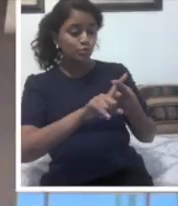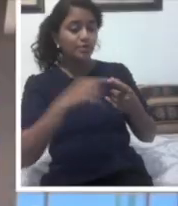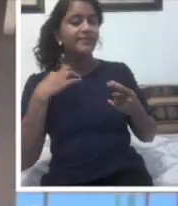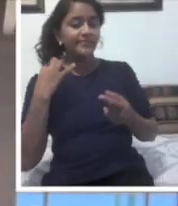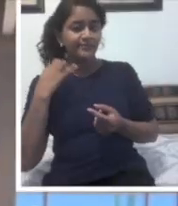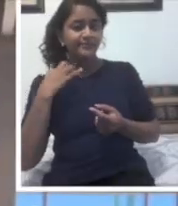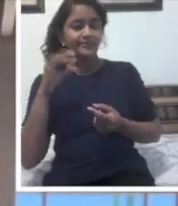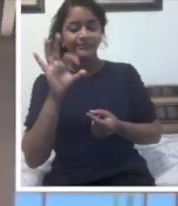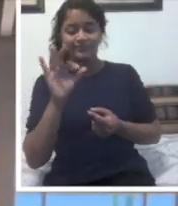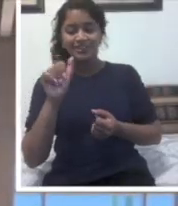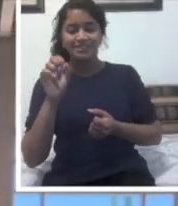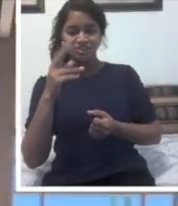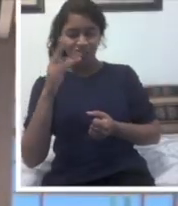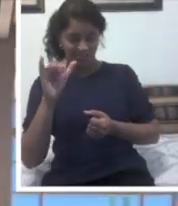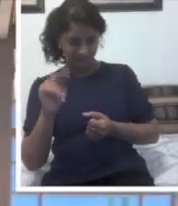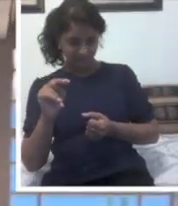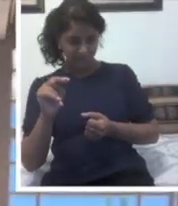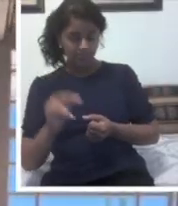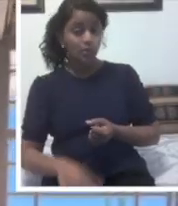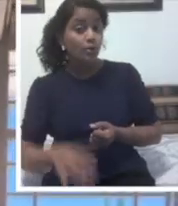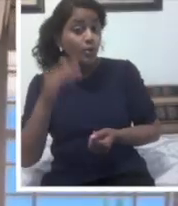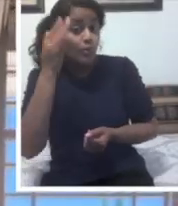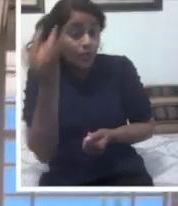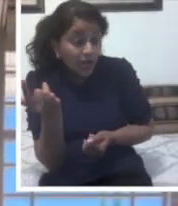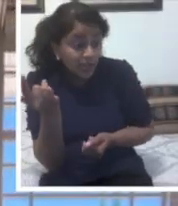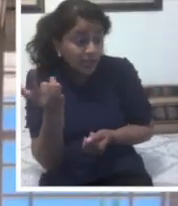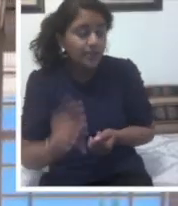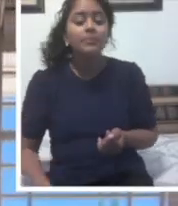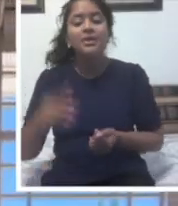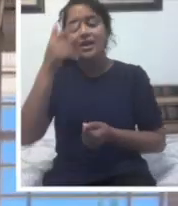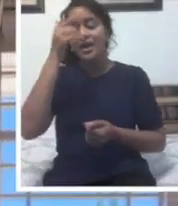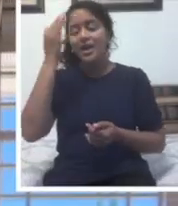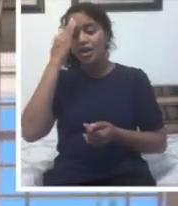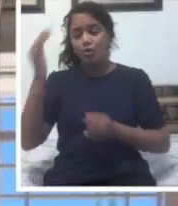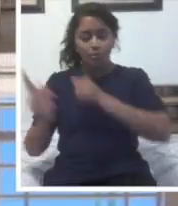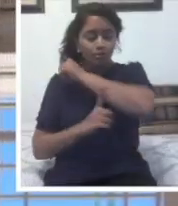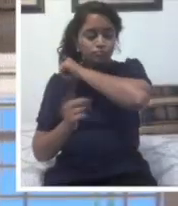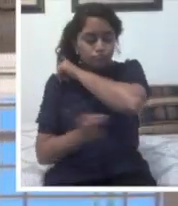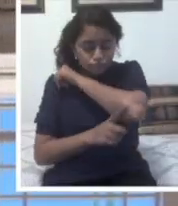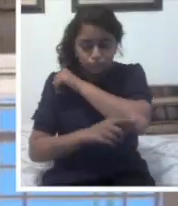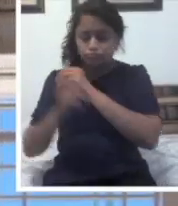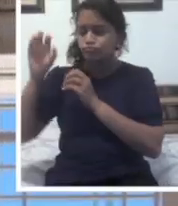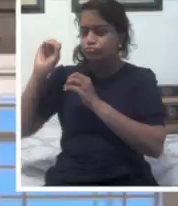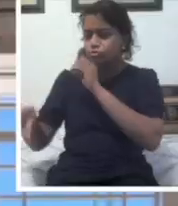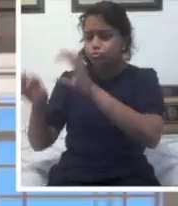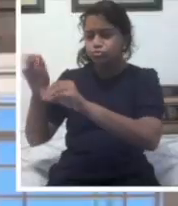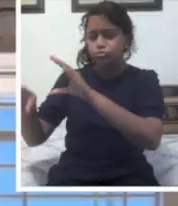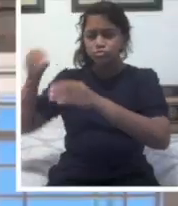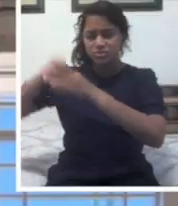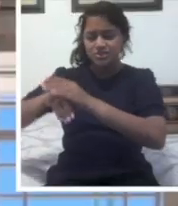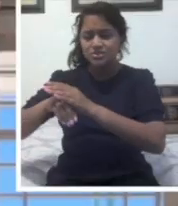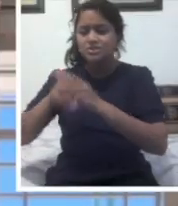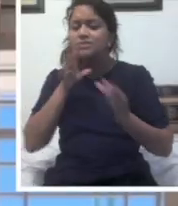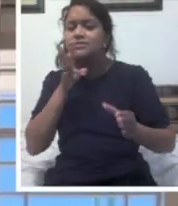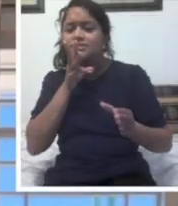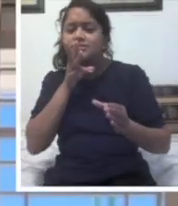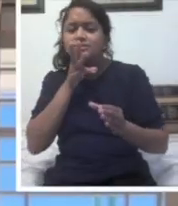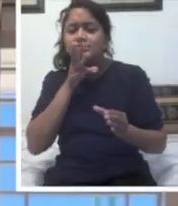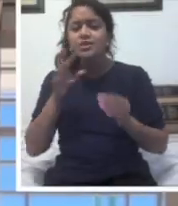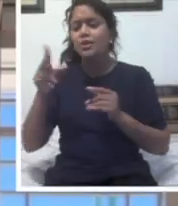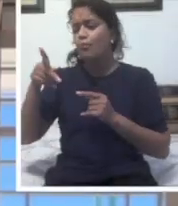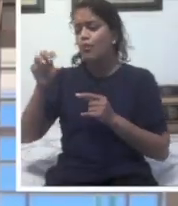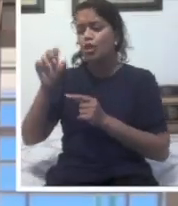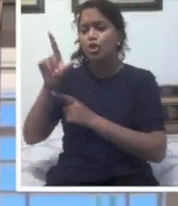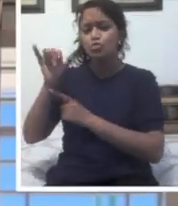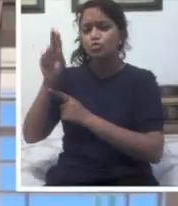that pollution is a big problem in the Cayman Islands, and that since plastic pollutes the ocean, I thought that we need a material that should replace